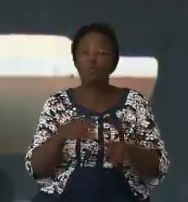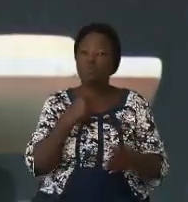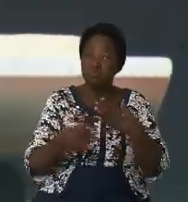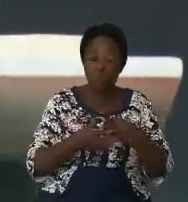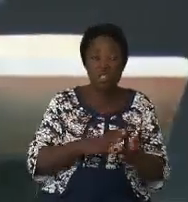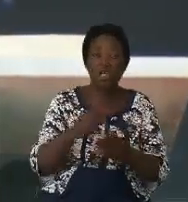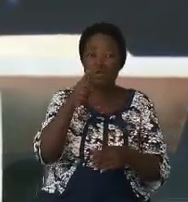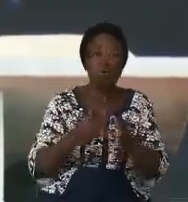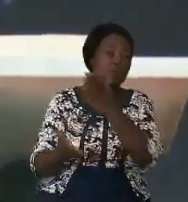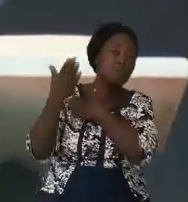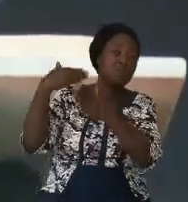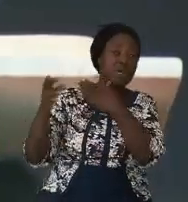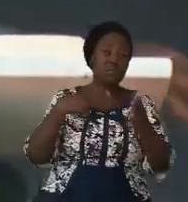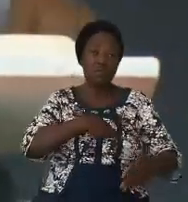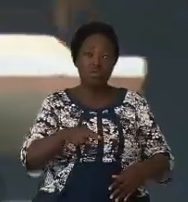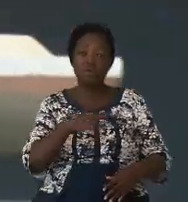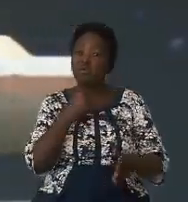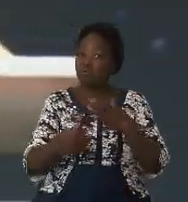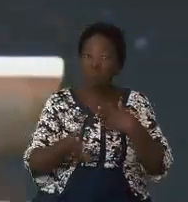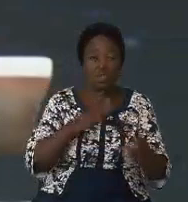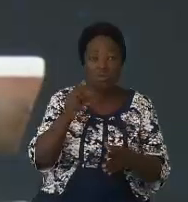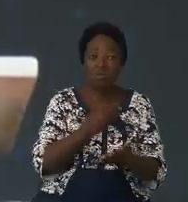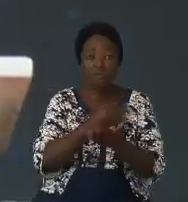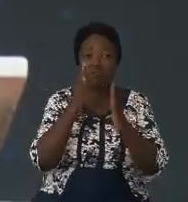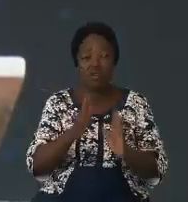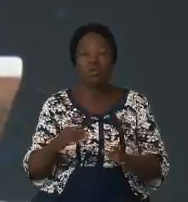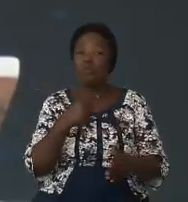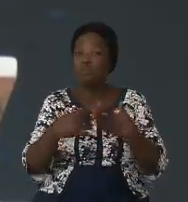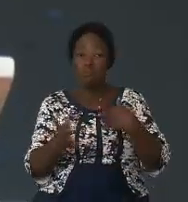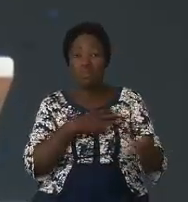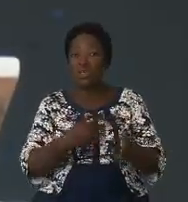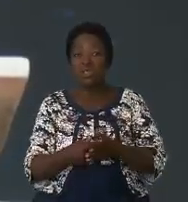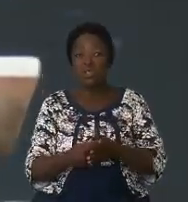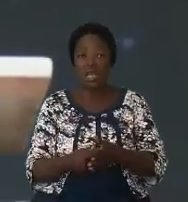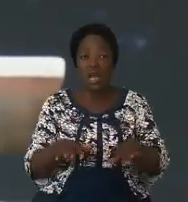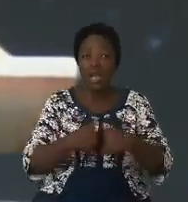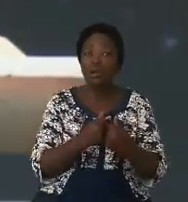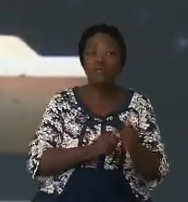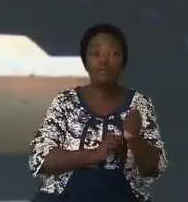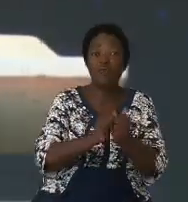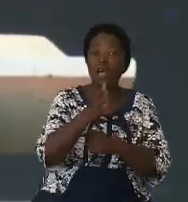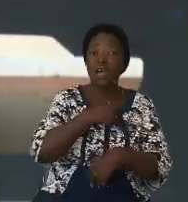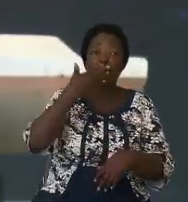no matter where you're coming from, no matter your past religion, no matter